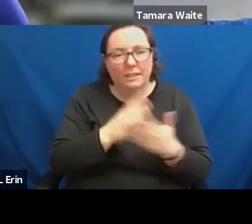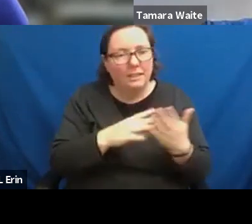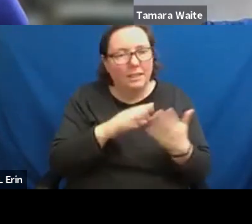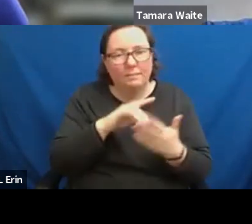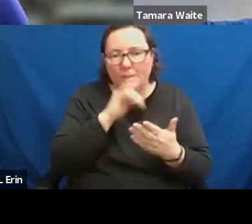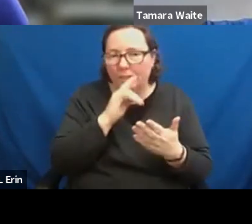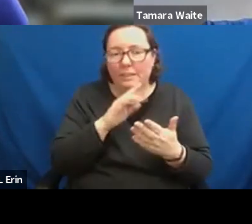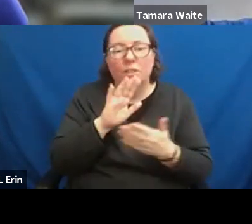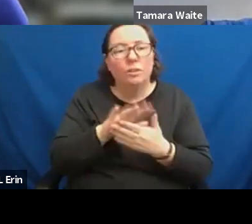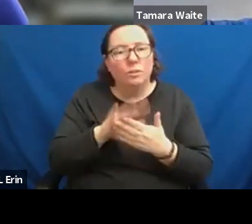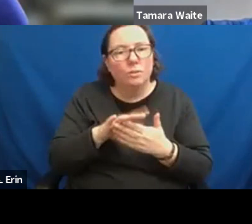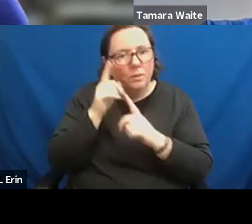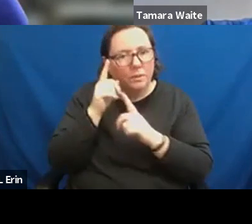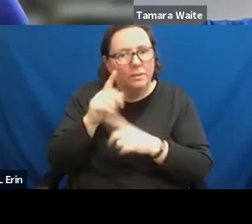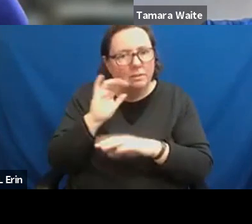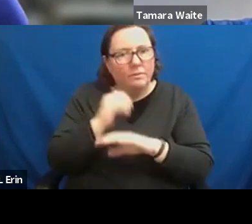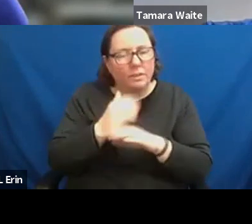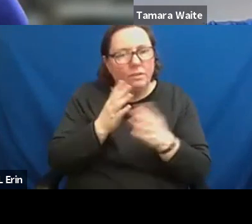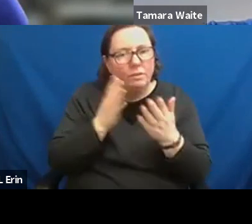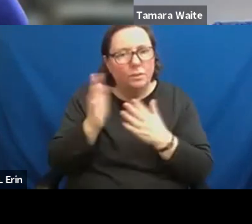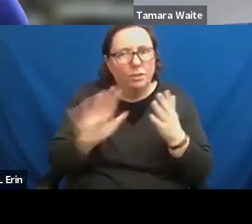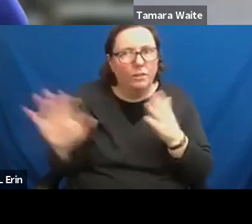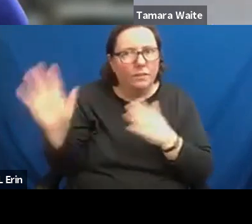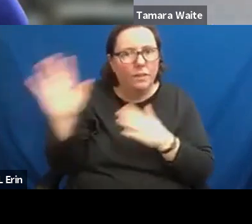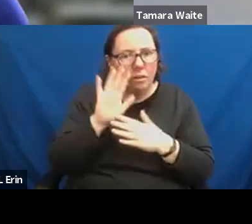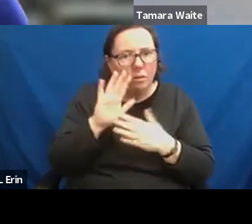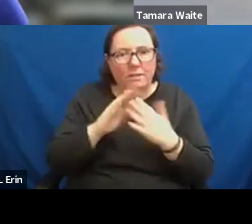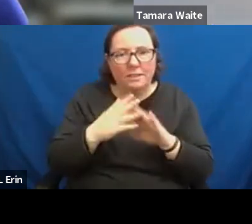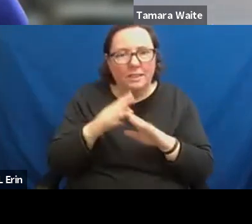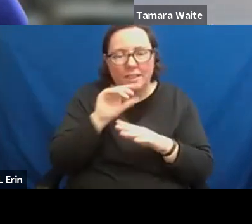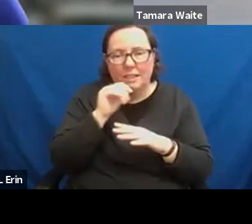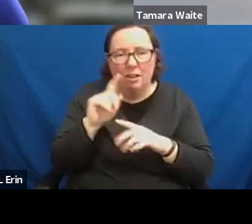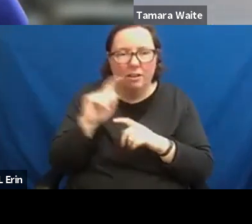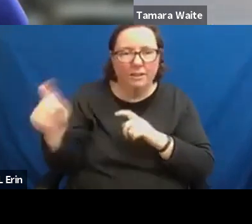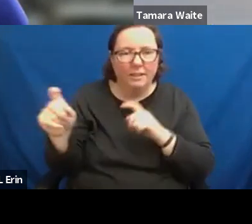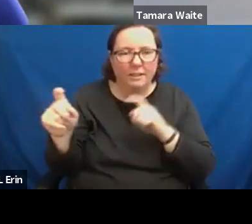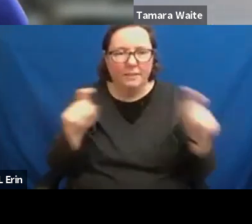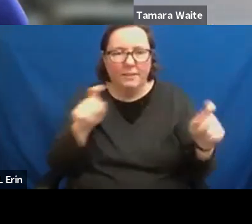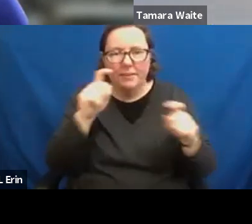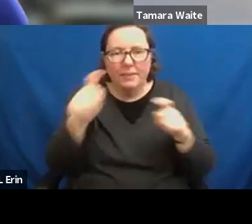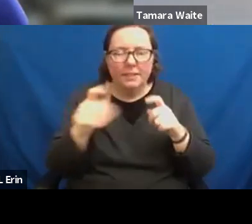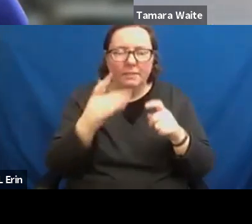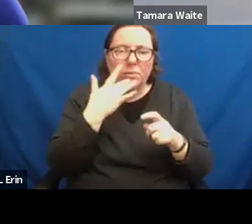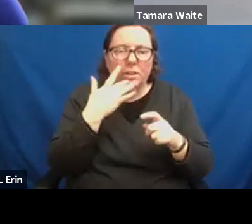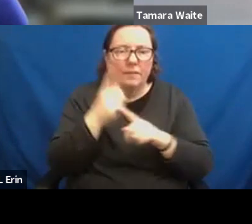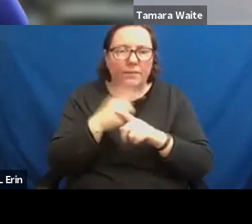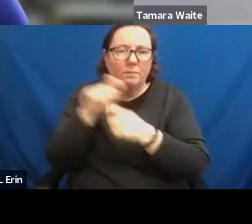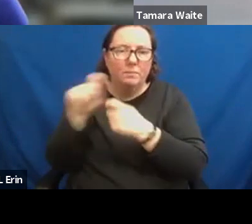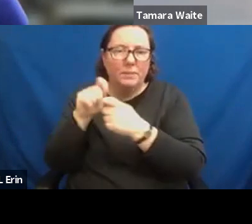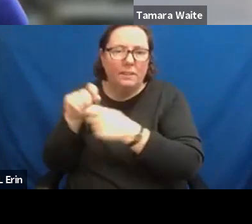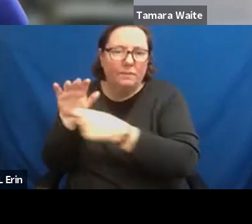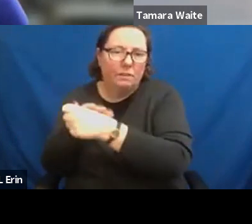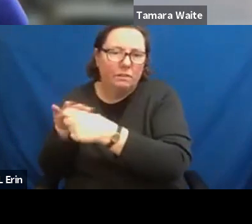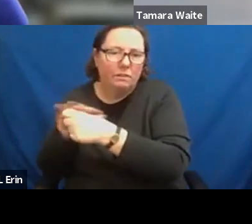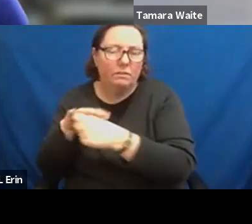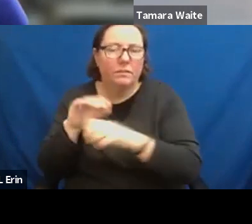exist to serve the students of the entire city, not to give preferences to students from some